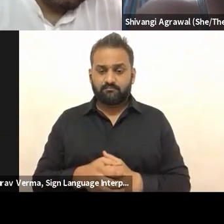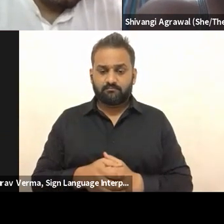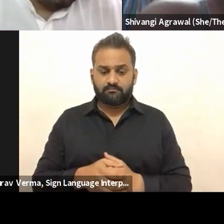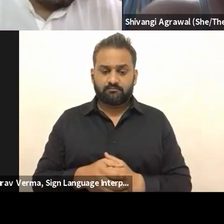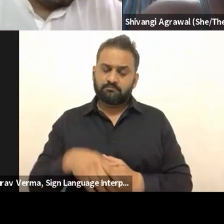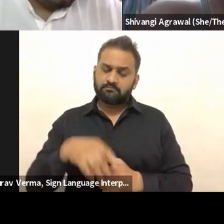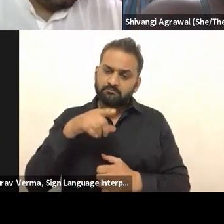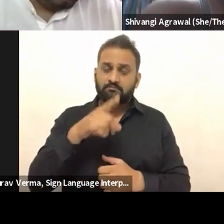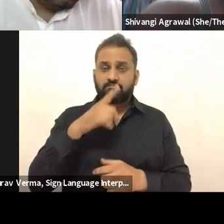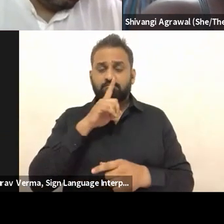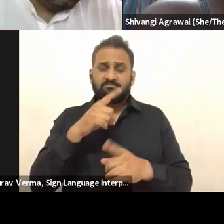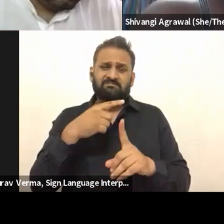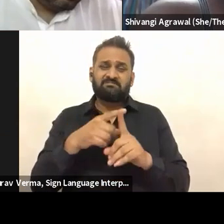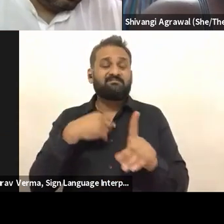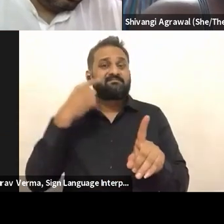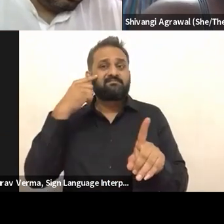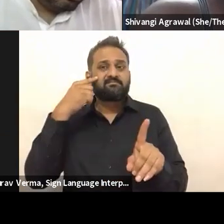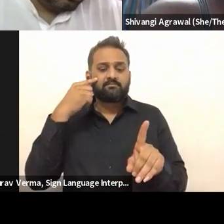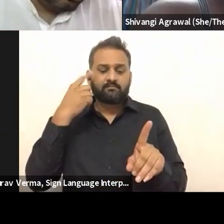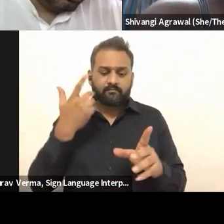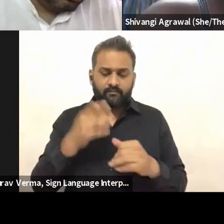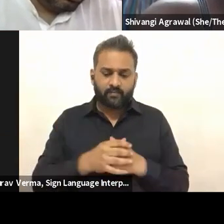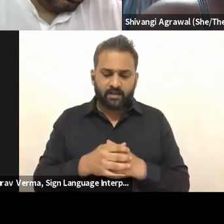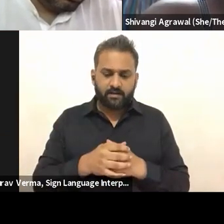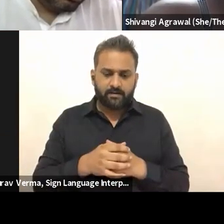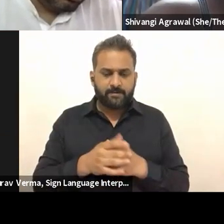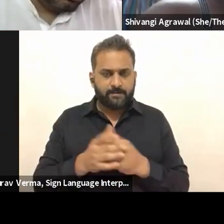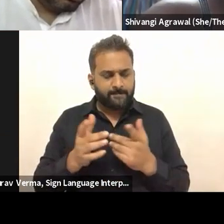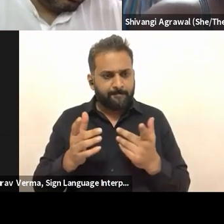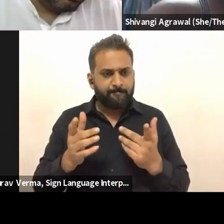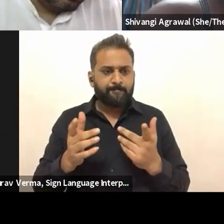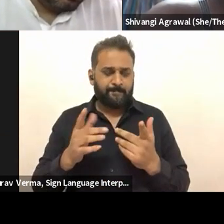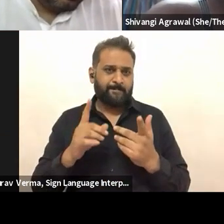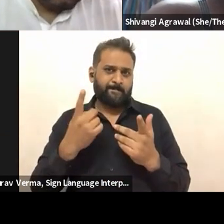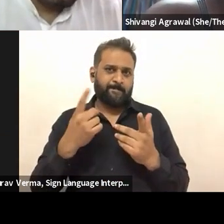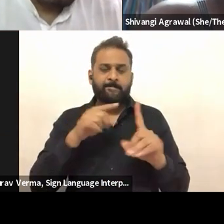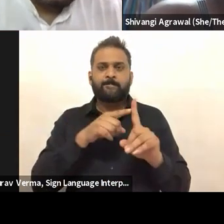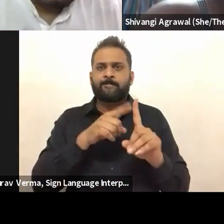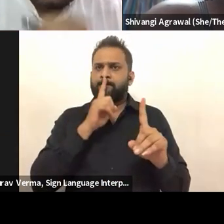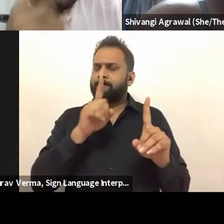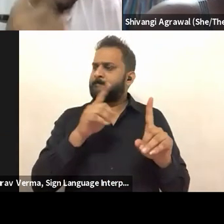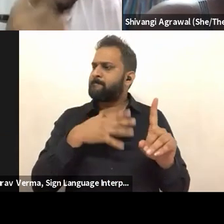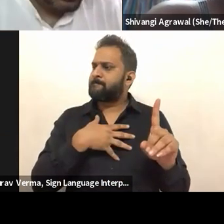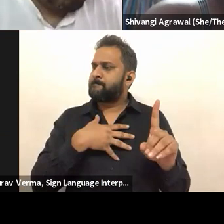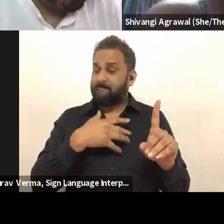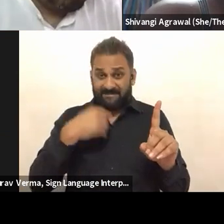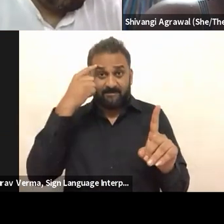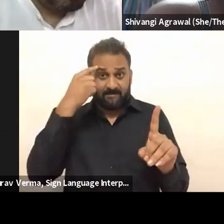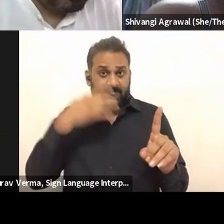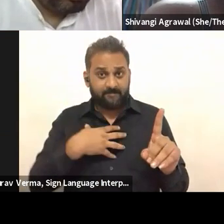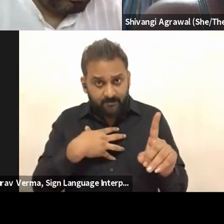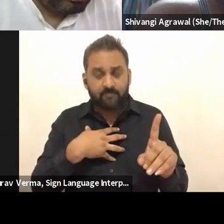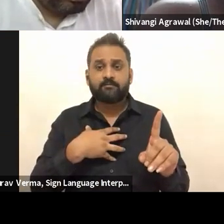and also I think one of the things that I was also thinking about is like